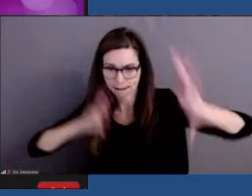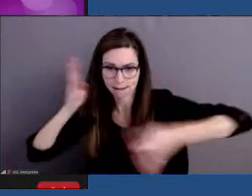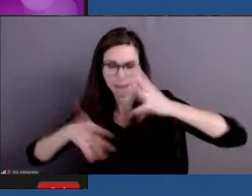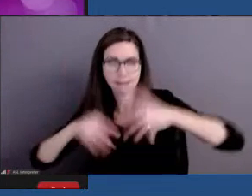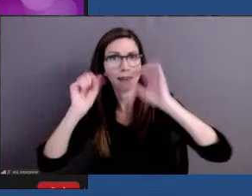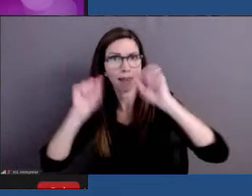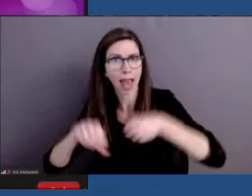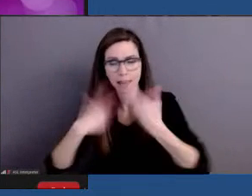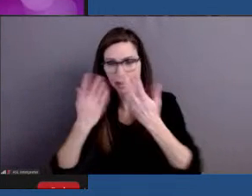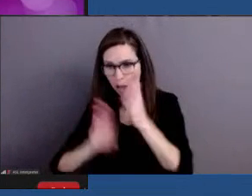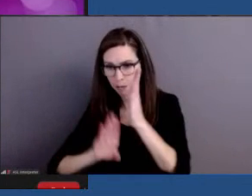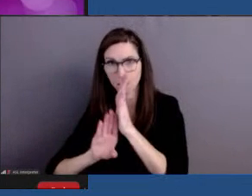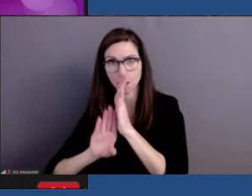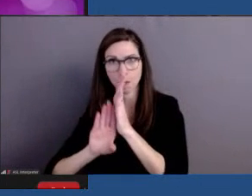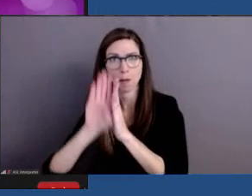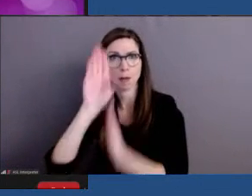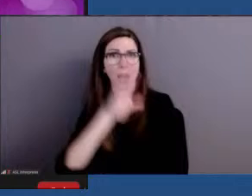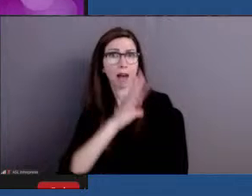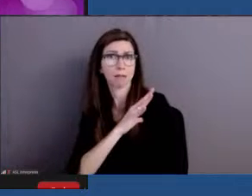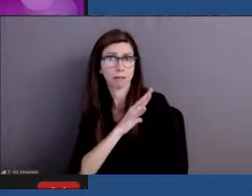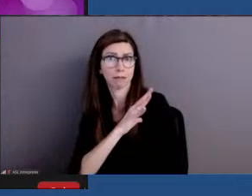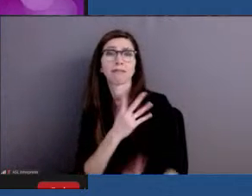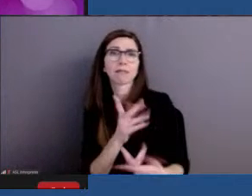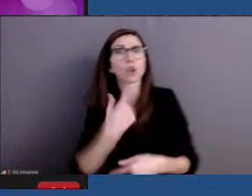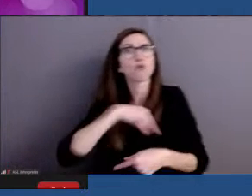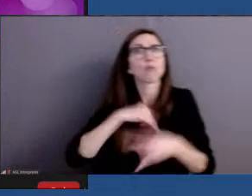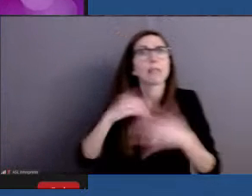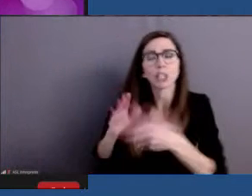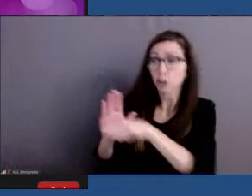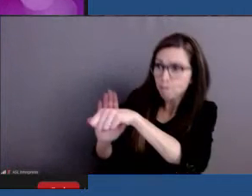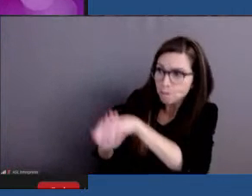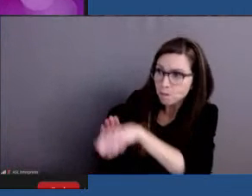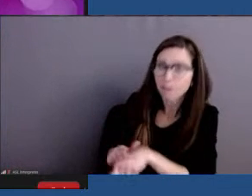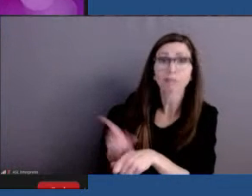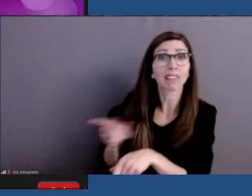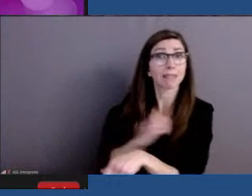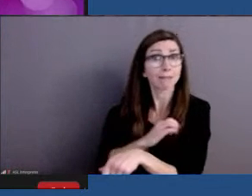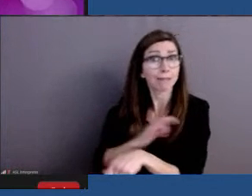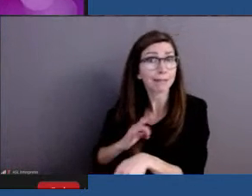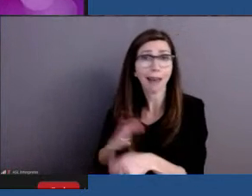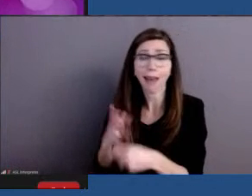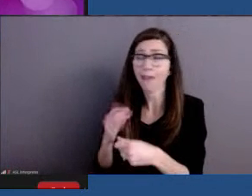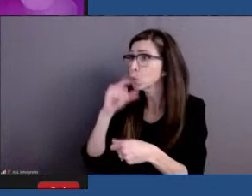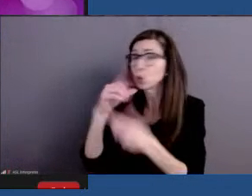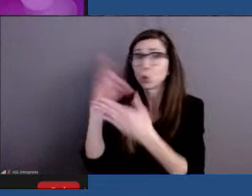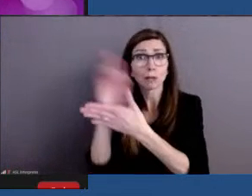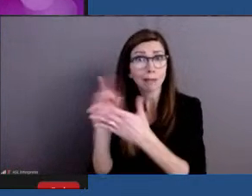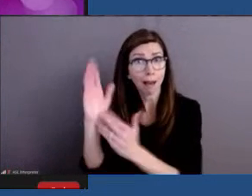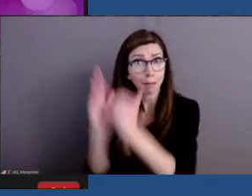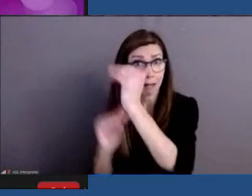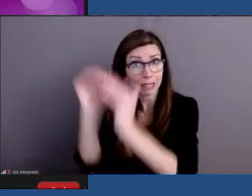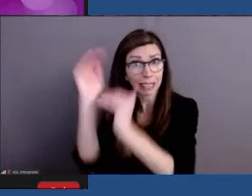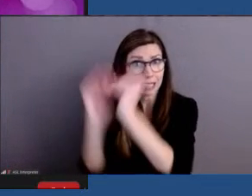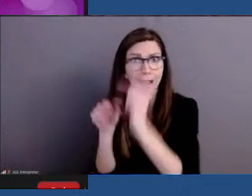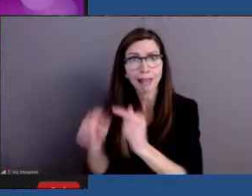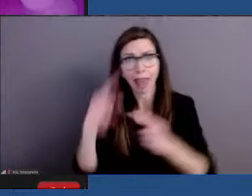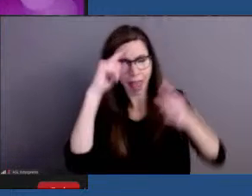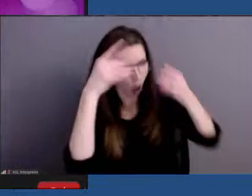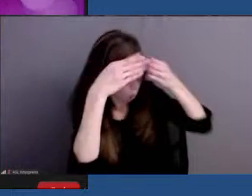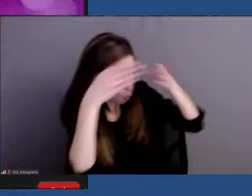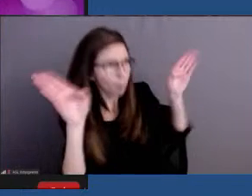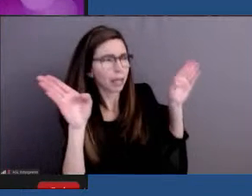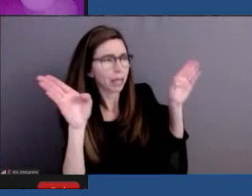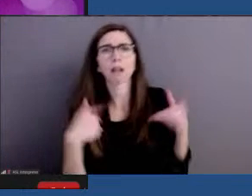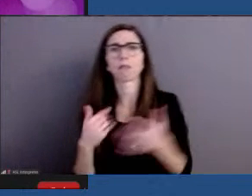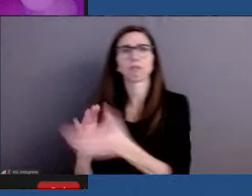staff and to the architects working on this project. They have been so open to all of our comments, and we really do commend them for that.